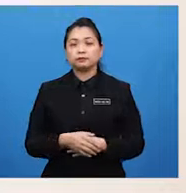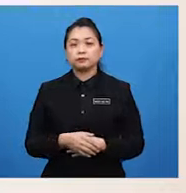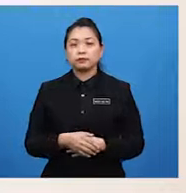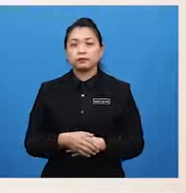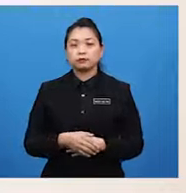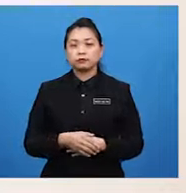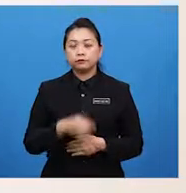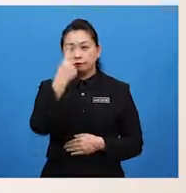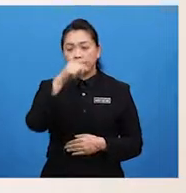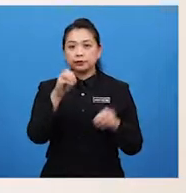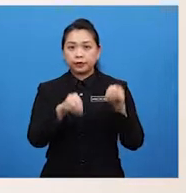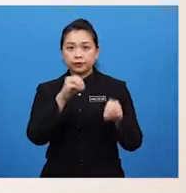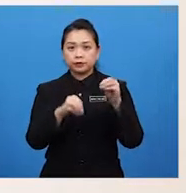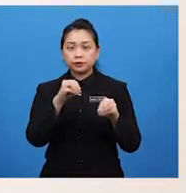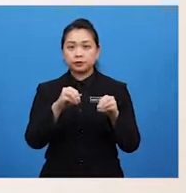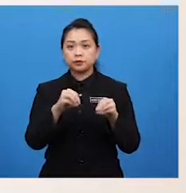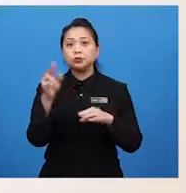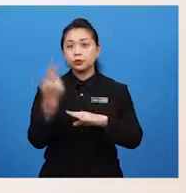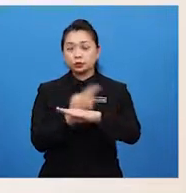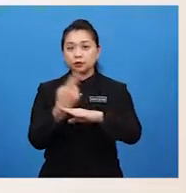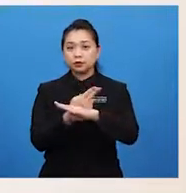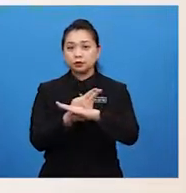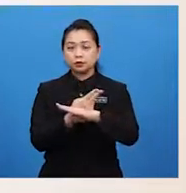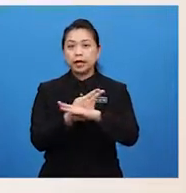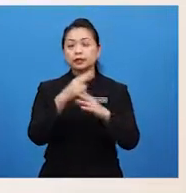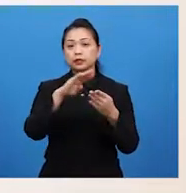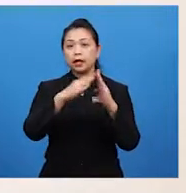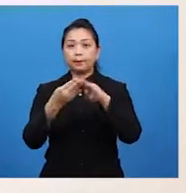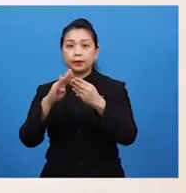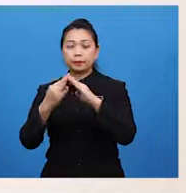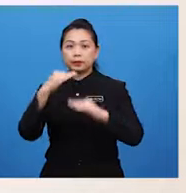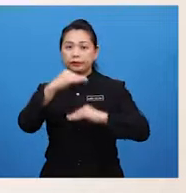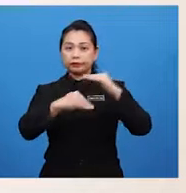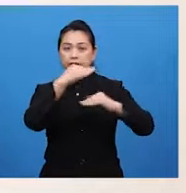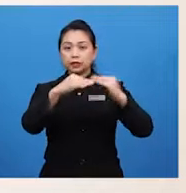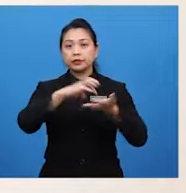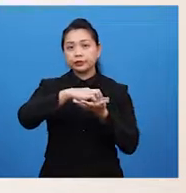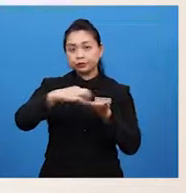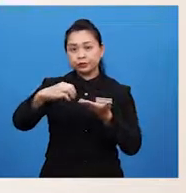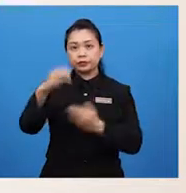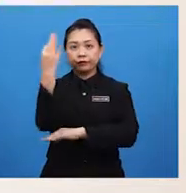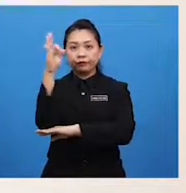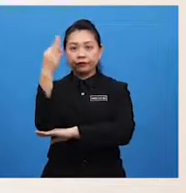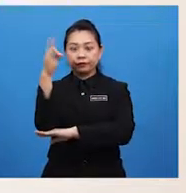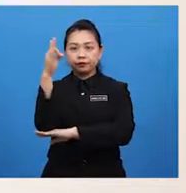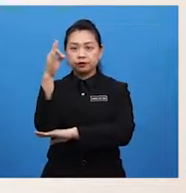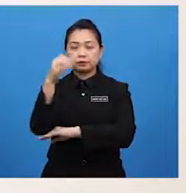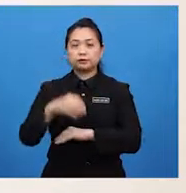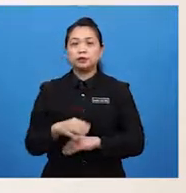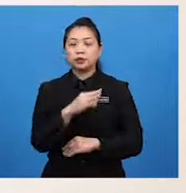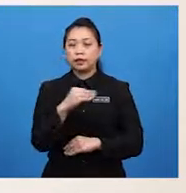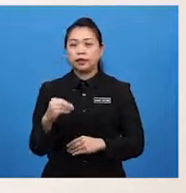for agricultural purposes and urban development has destroyed forests and